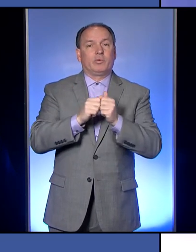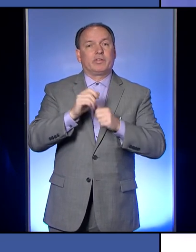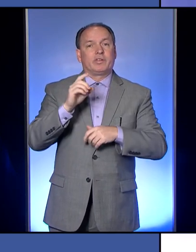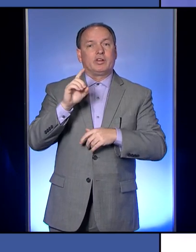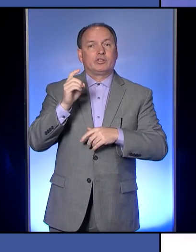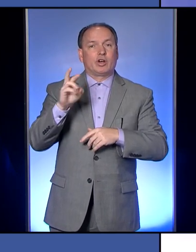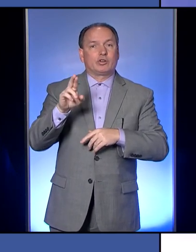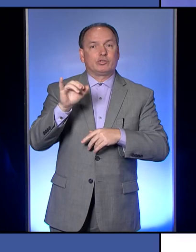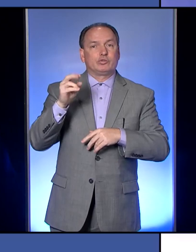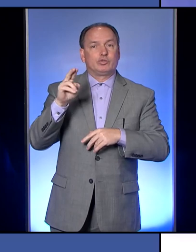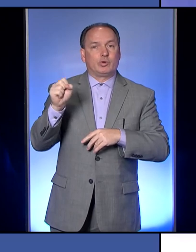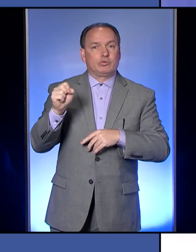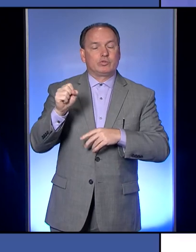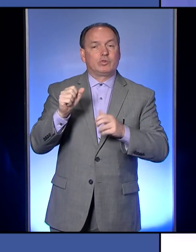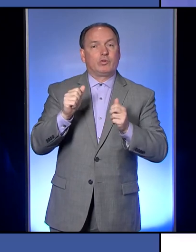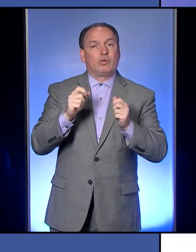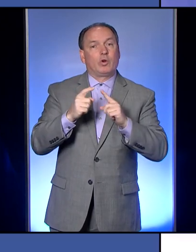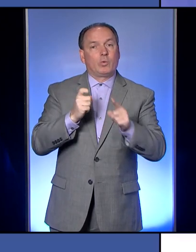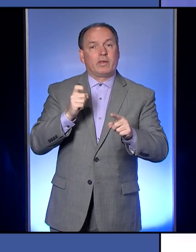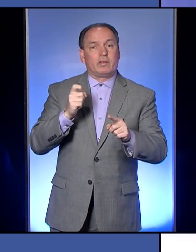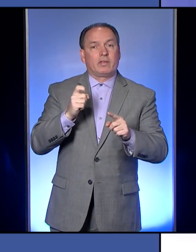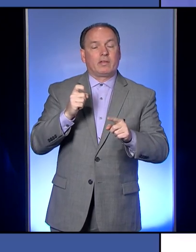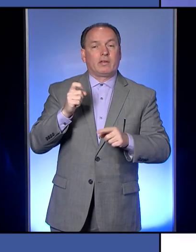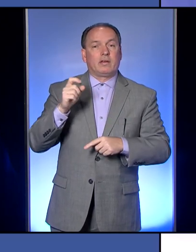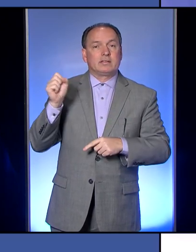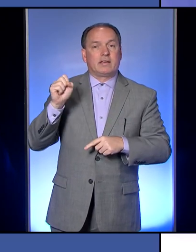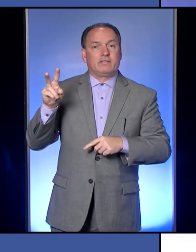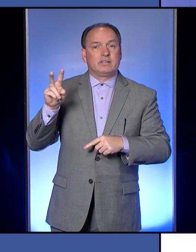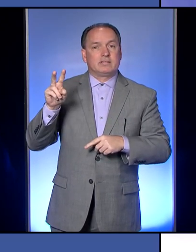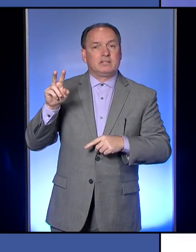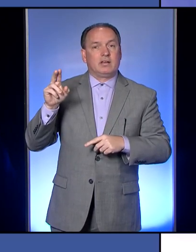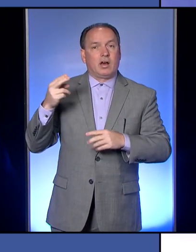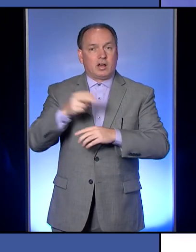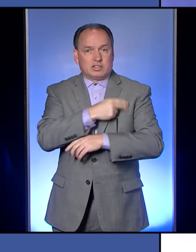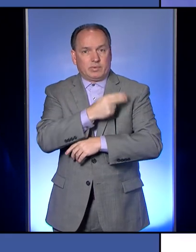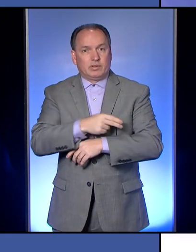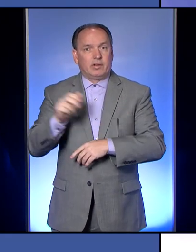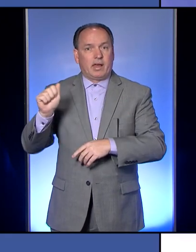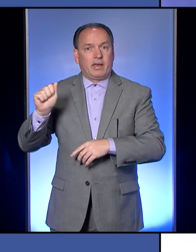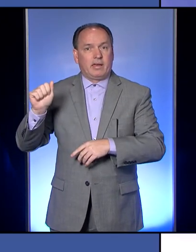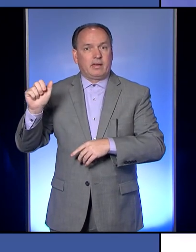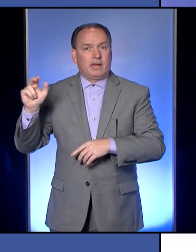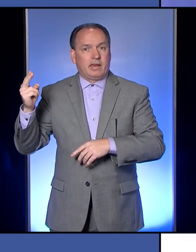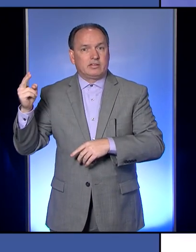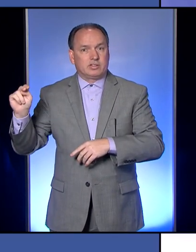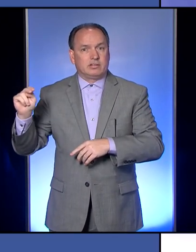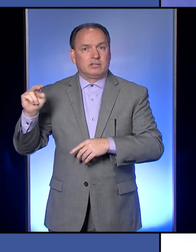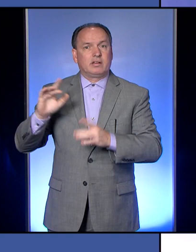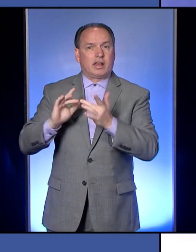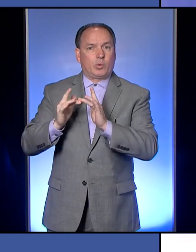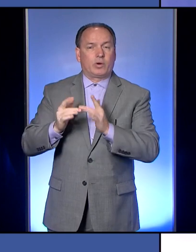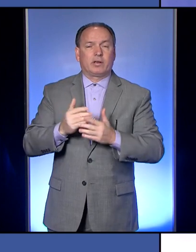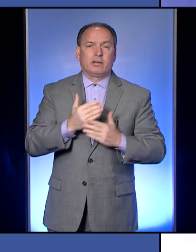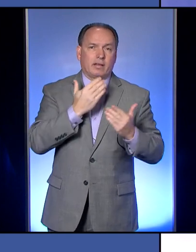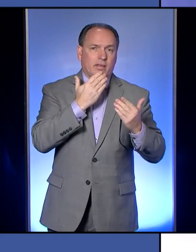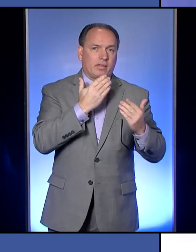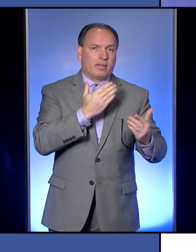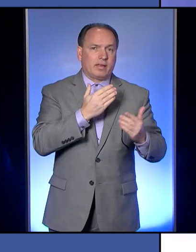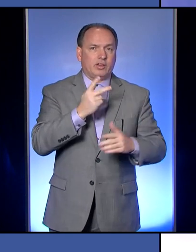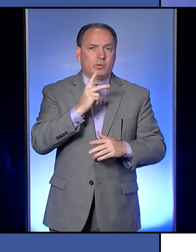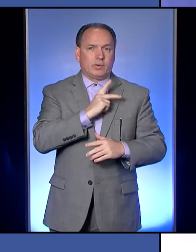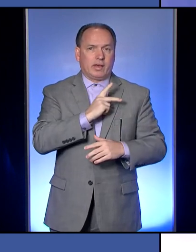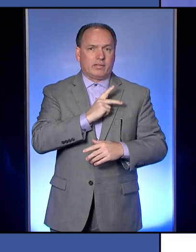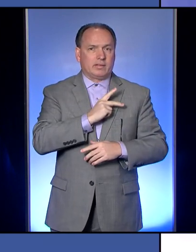Health Network, St. Vincent Hospital. Dr. Jones? Thank you, Kathy, and thanks for having me back